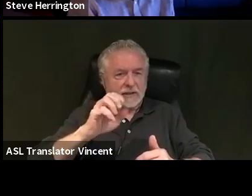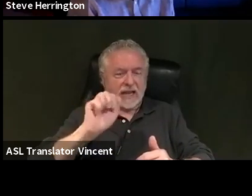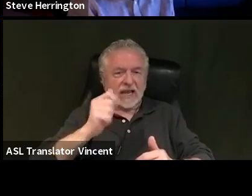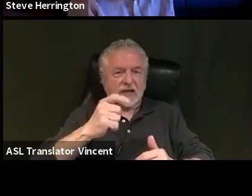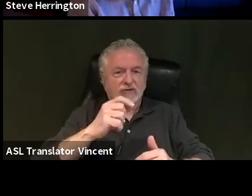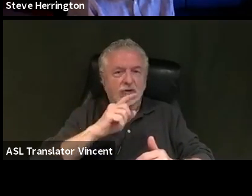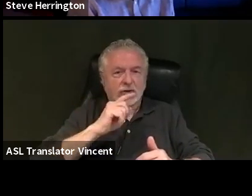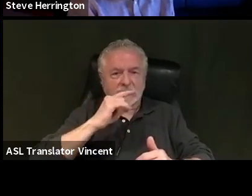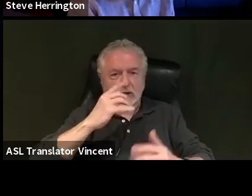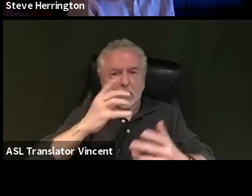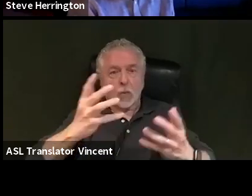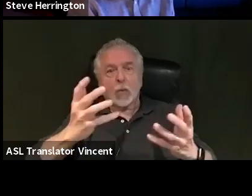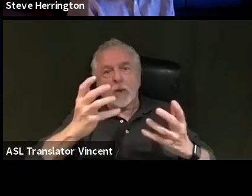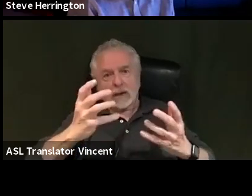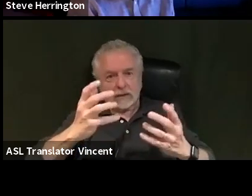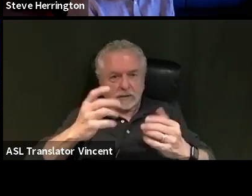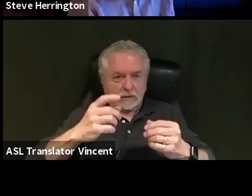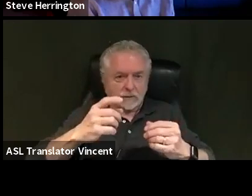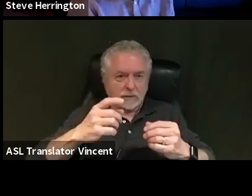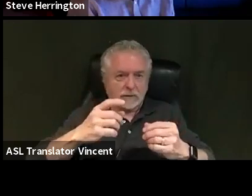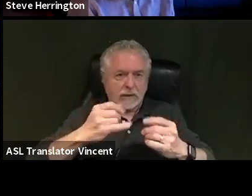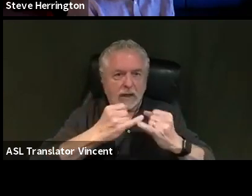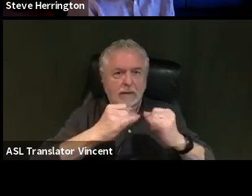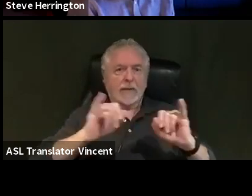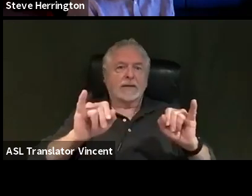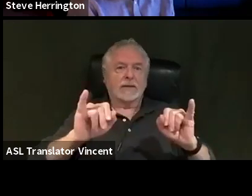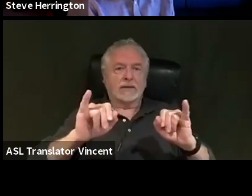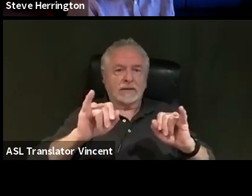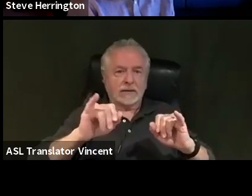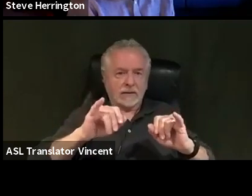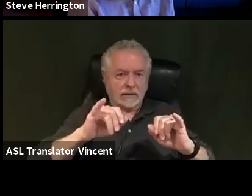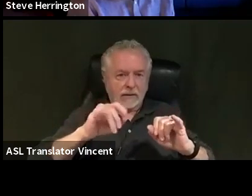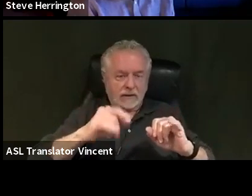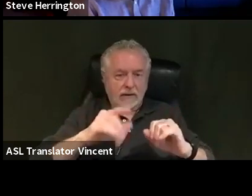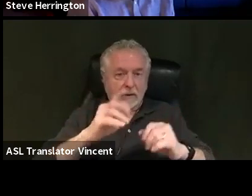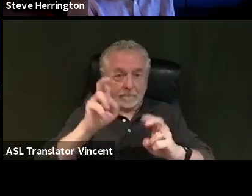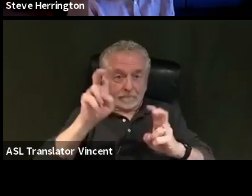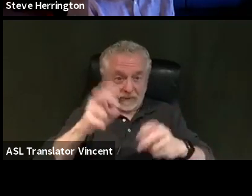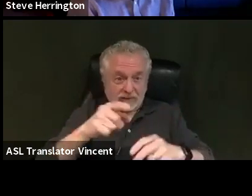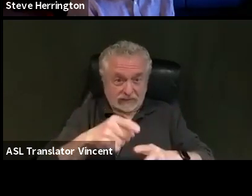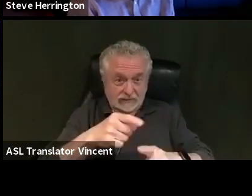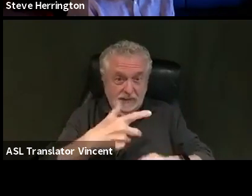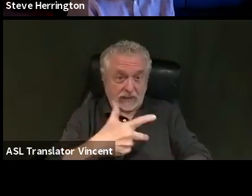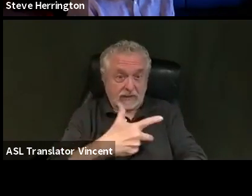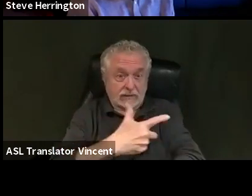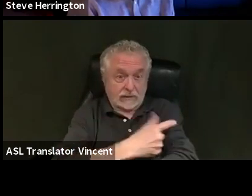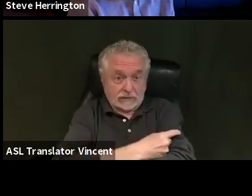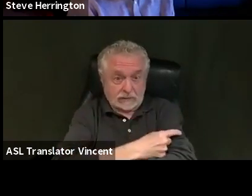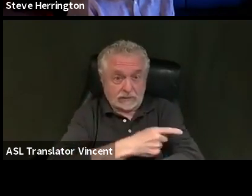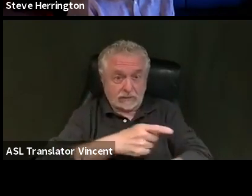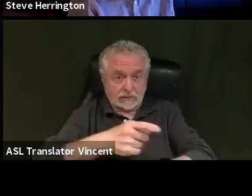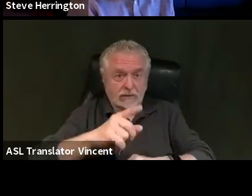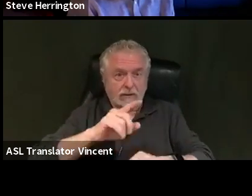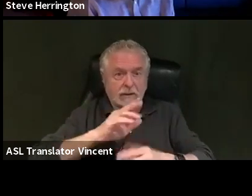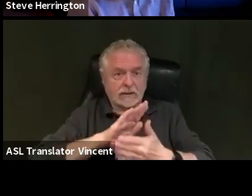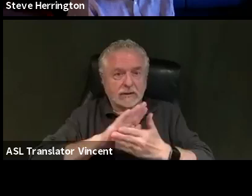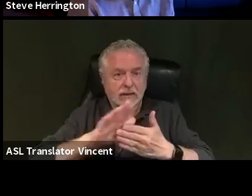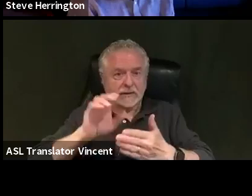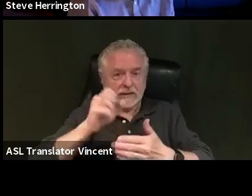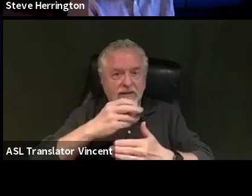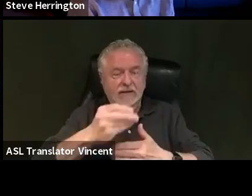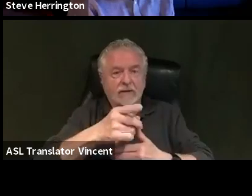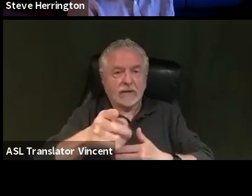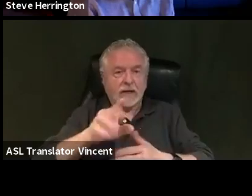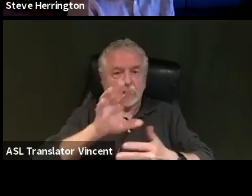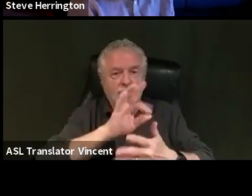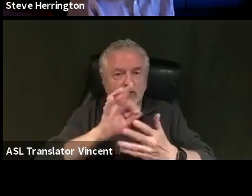where kids they kind of want independence. And on this particular issue around vaccines, it's nice to be able to give them